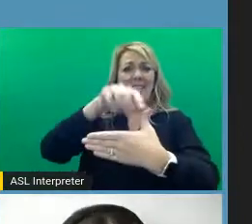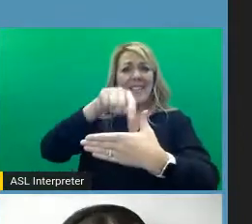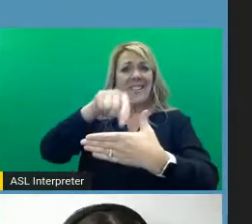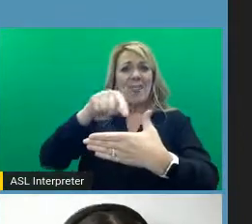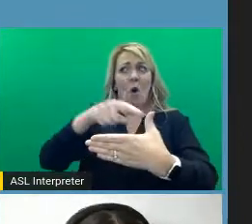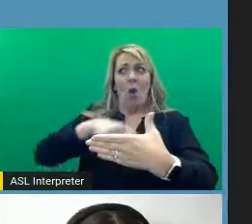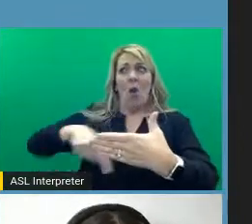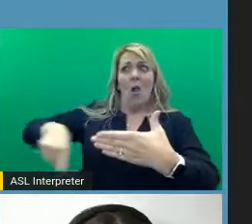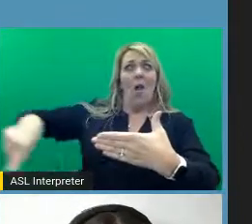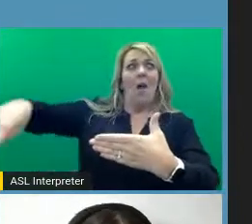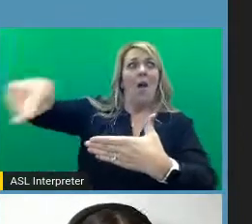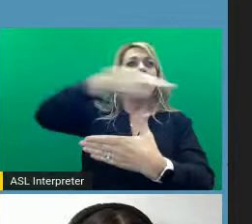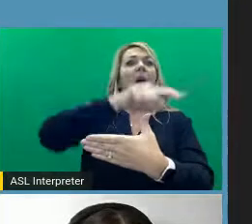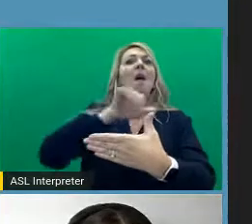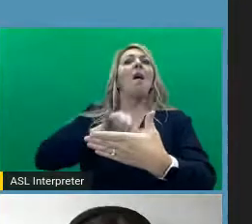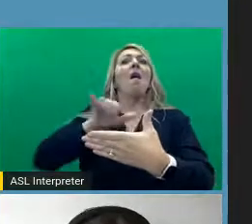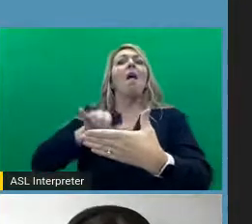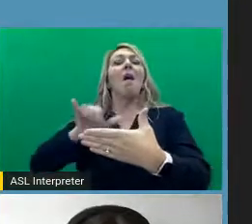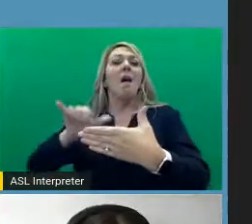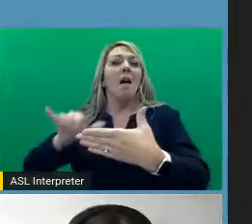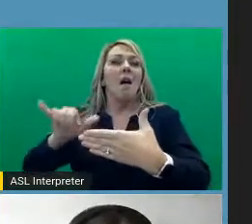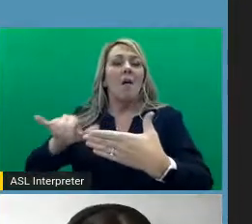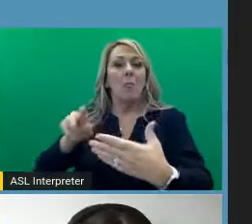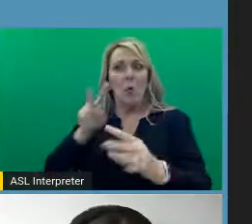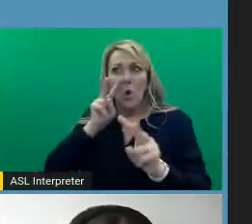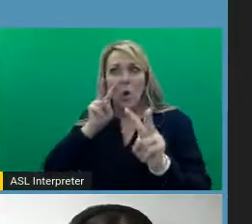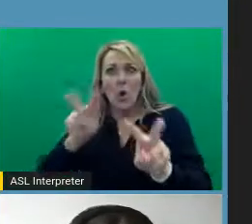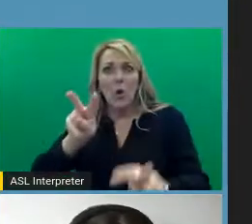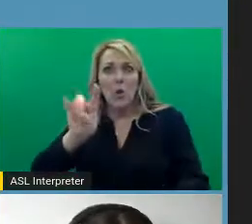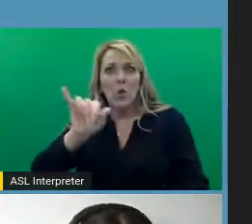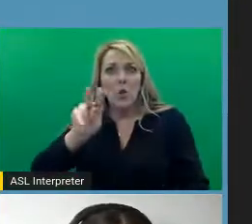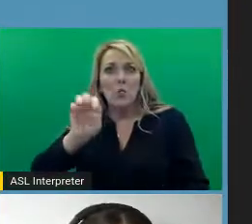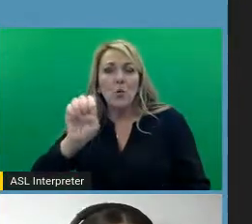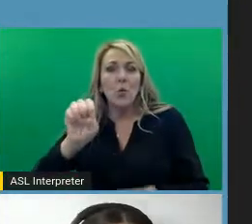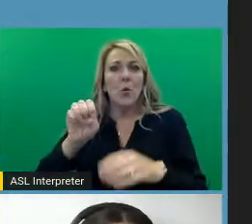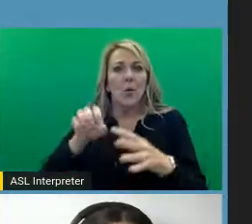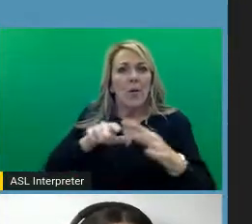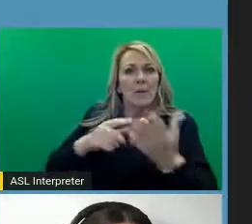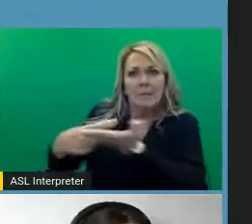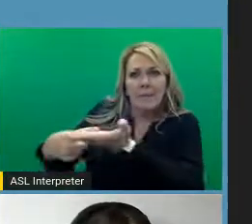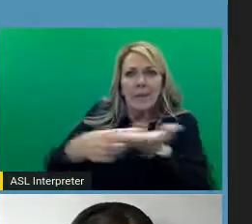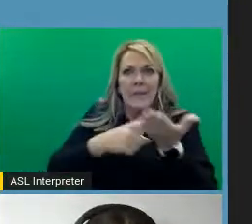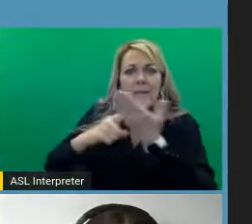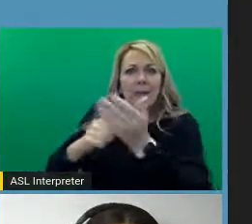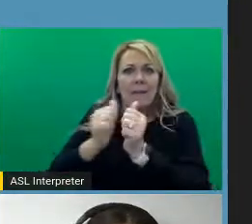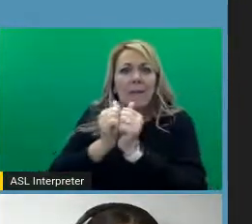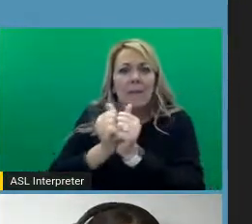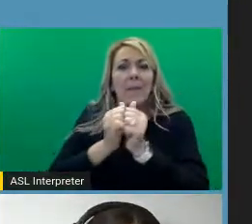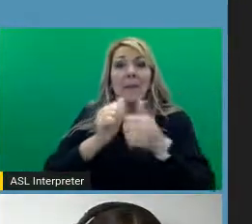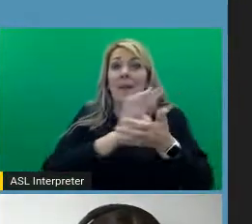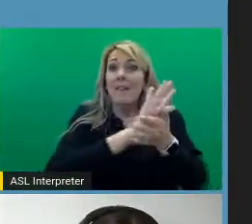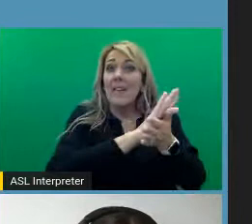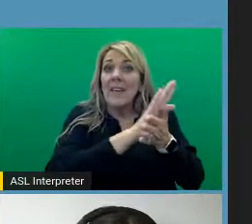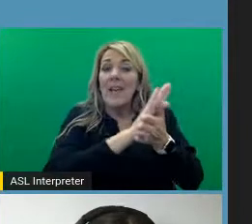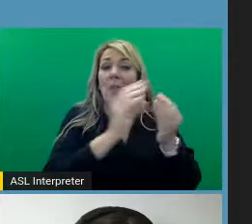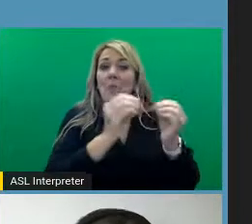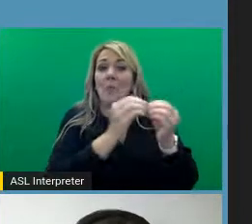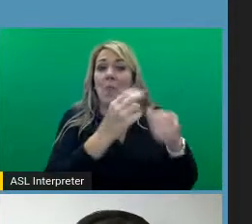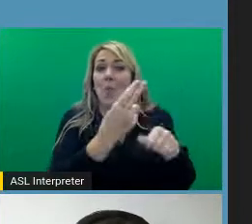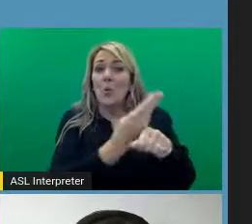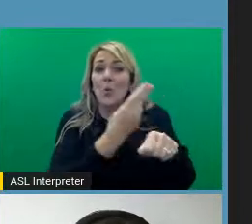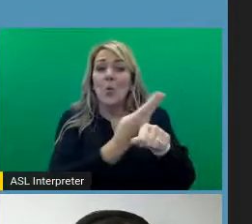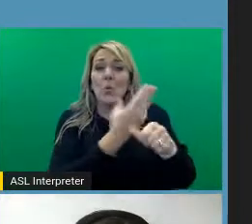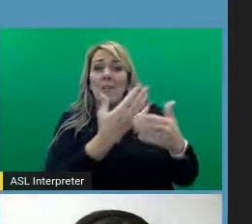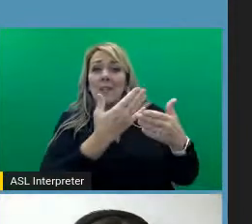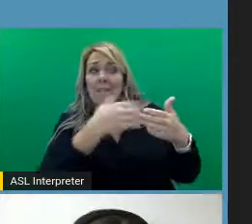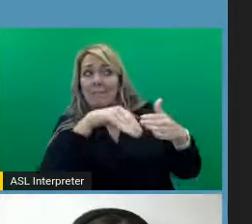all on the same YouTube page together, dialoguing together about the content. The video content is more usable for